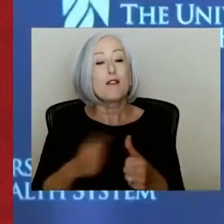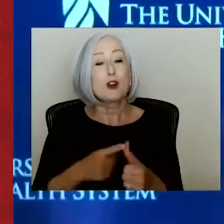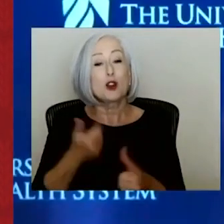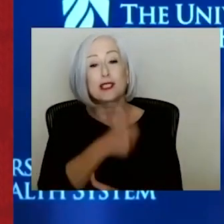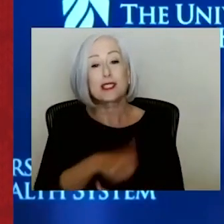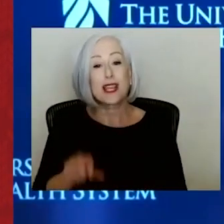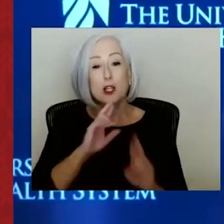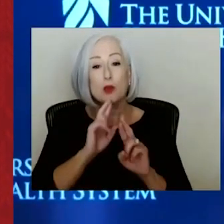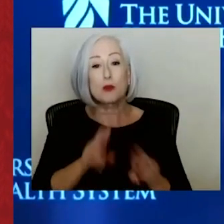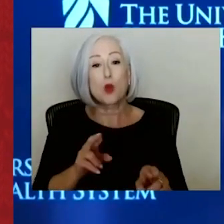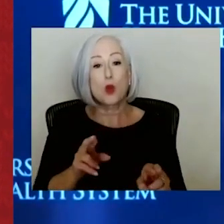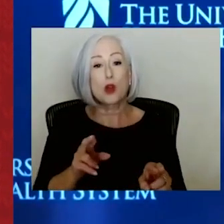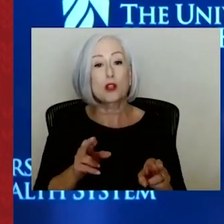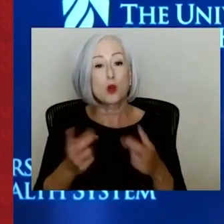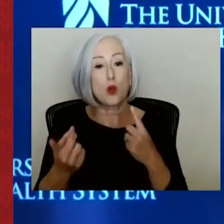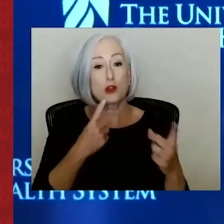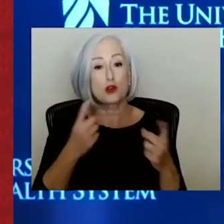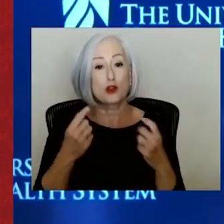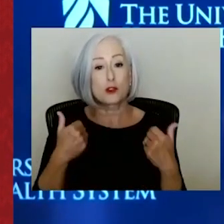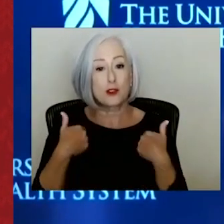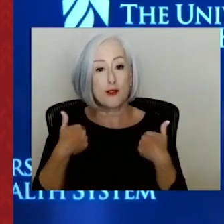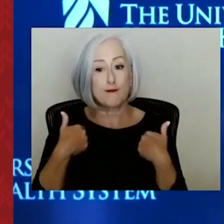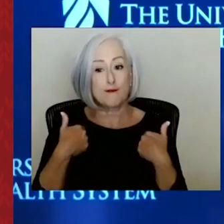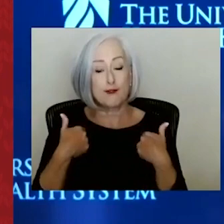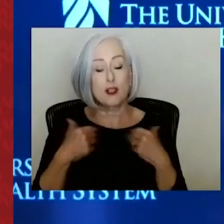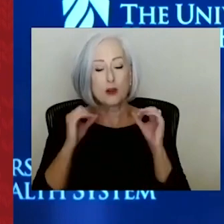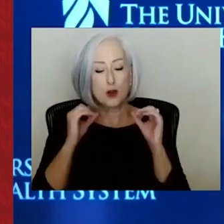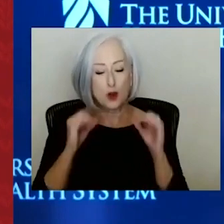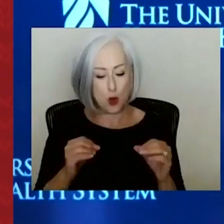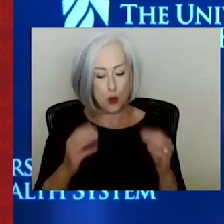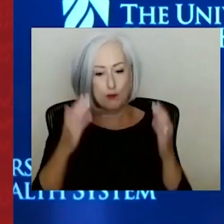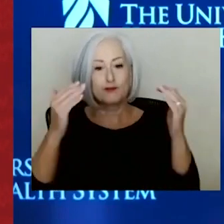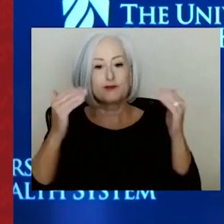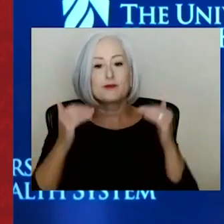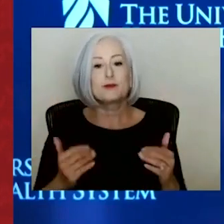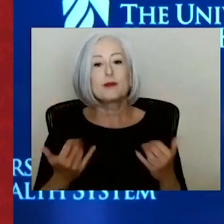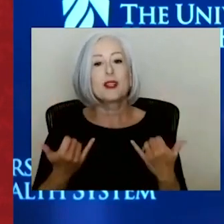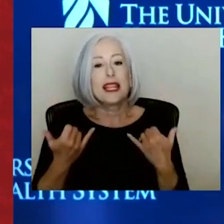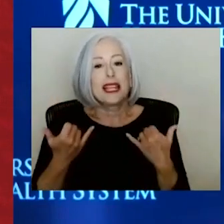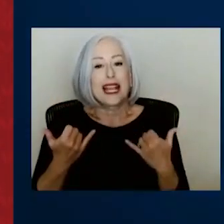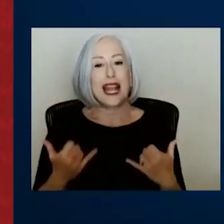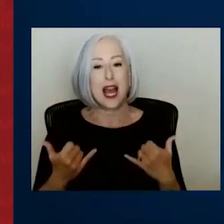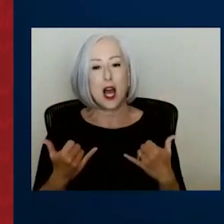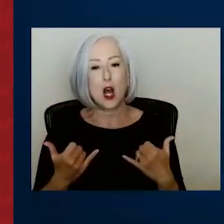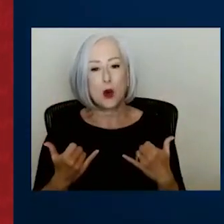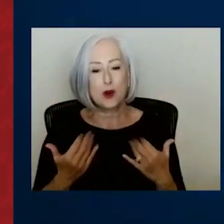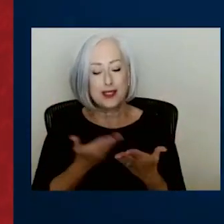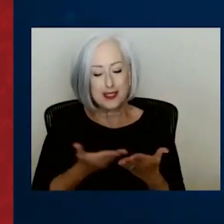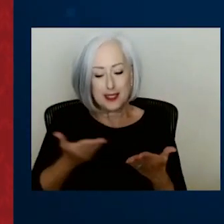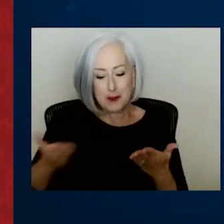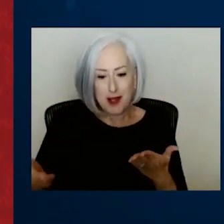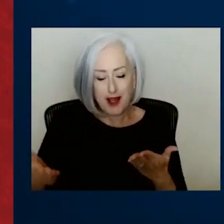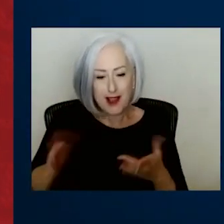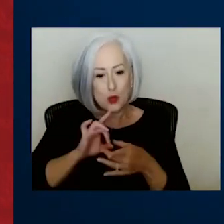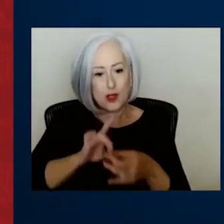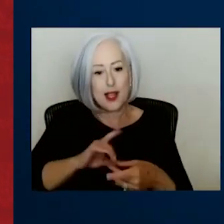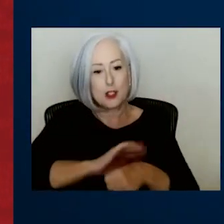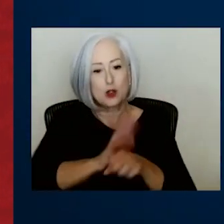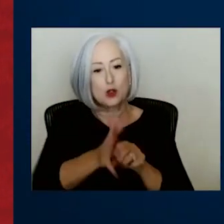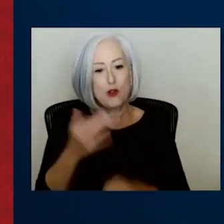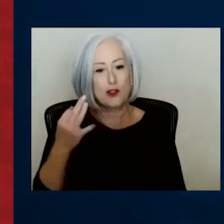conversation. Nope. All right, so let's talk a little bit more now about supplies of COVID-19. But first, I want to show some